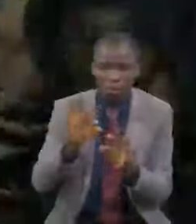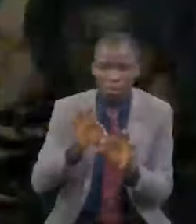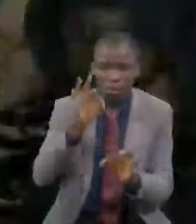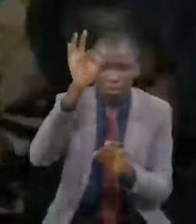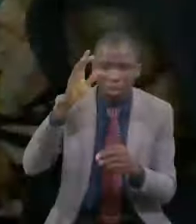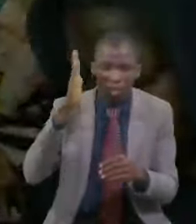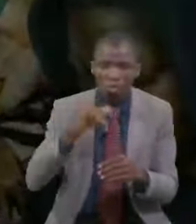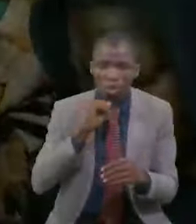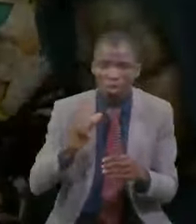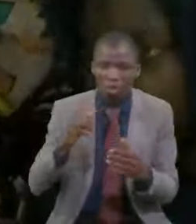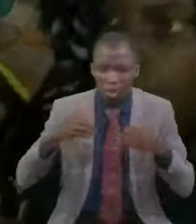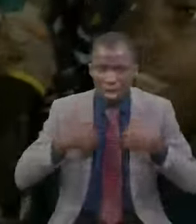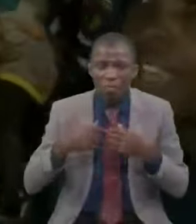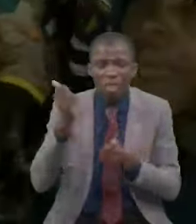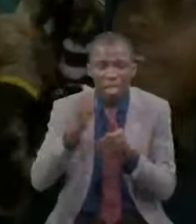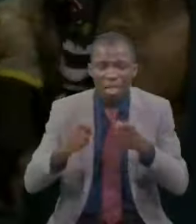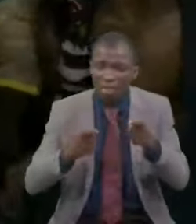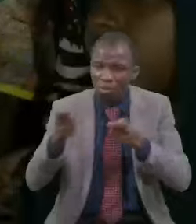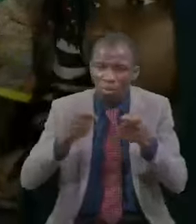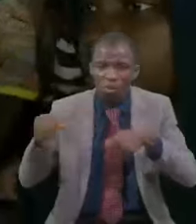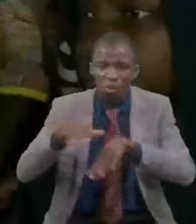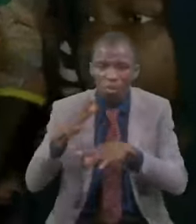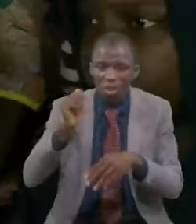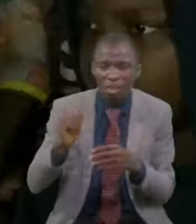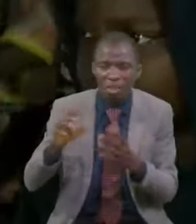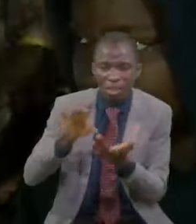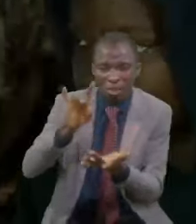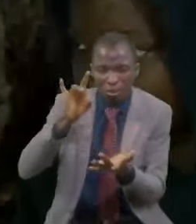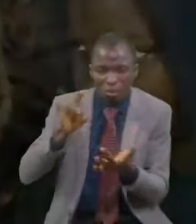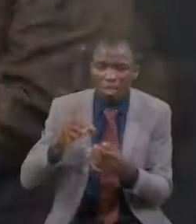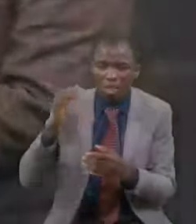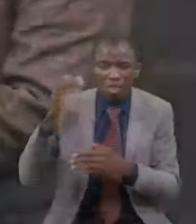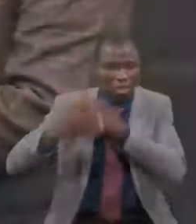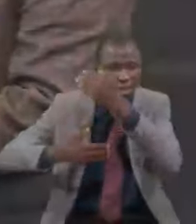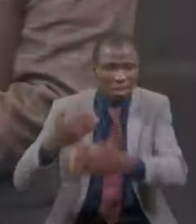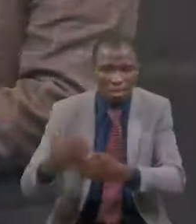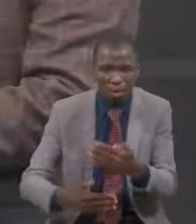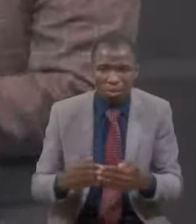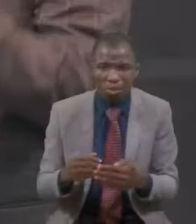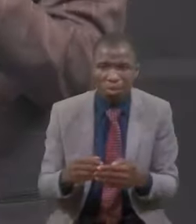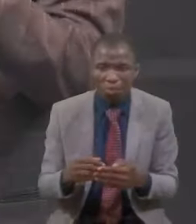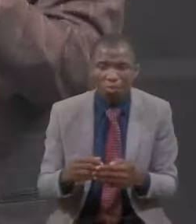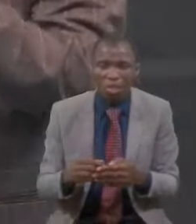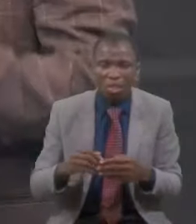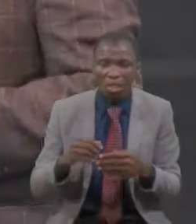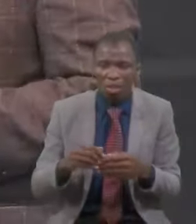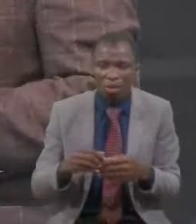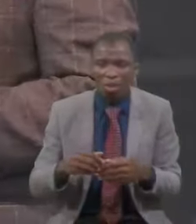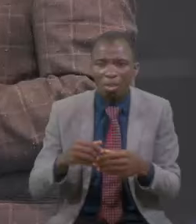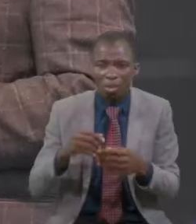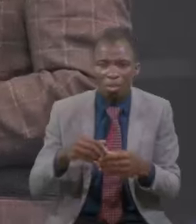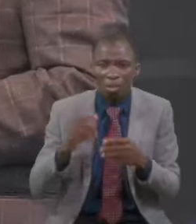chosen generation. Premature death will not get to the gate of